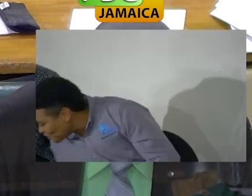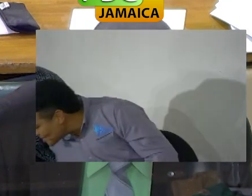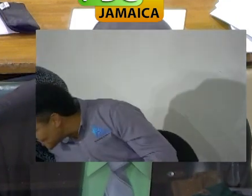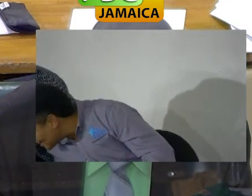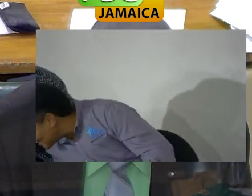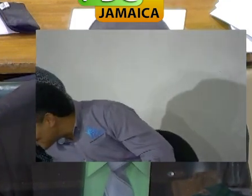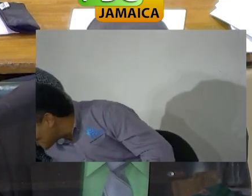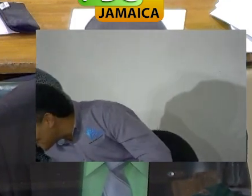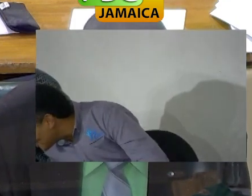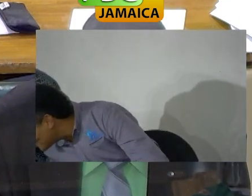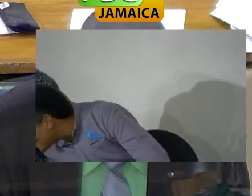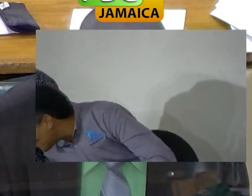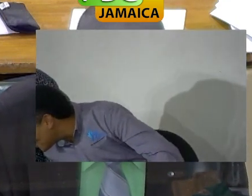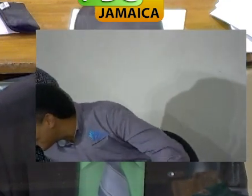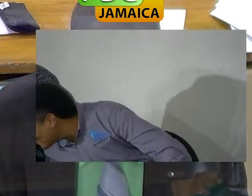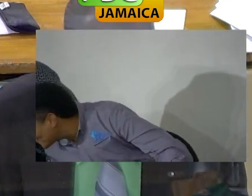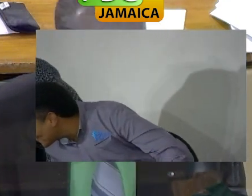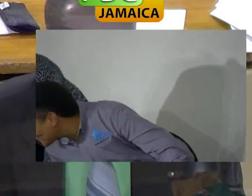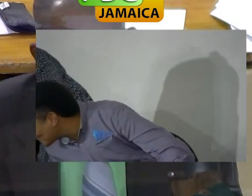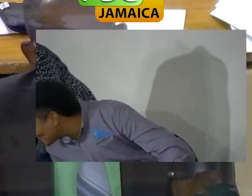fourth wave of COVID-19.